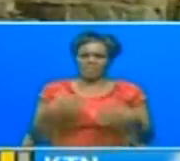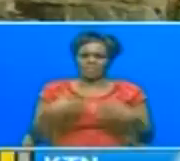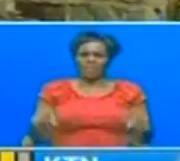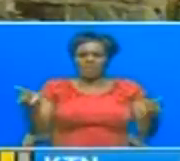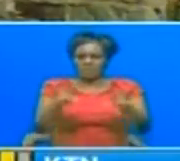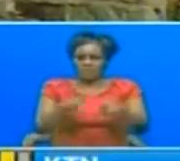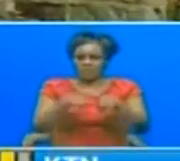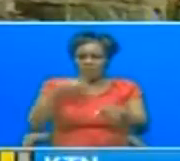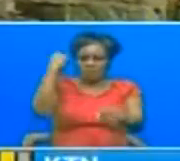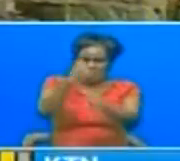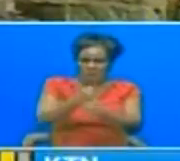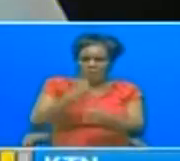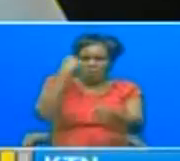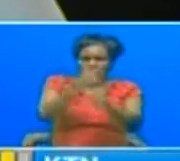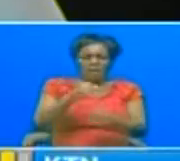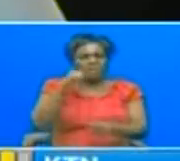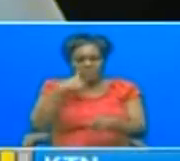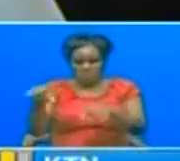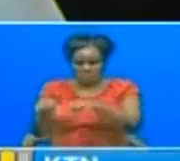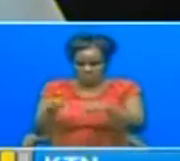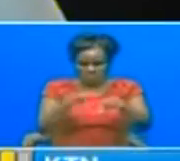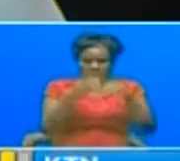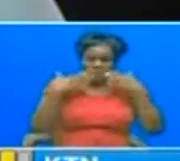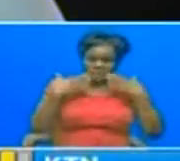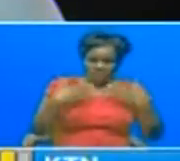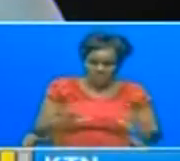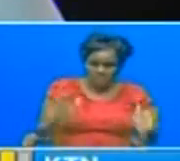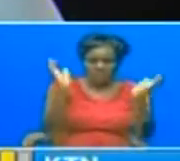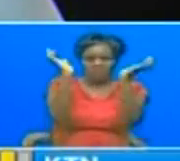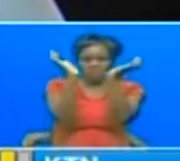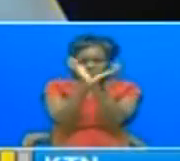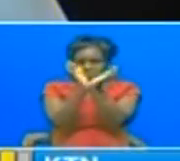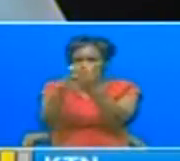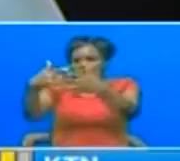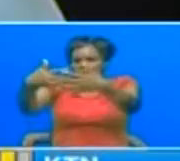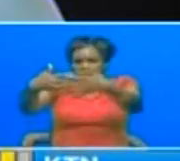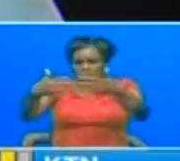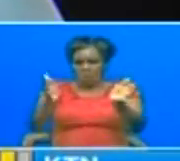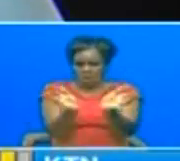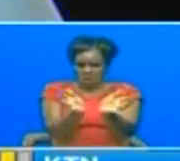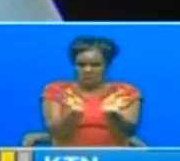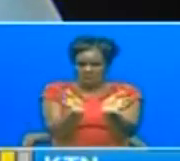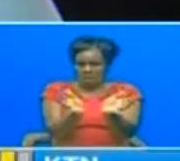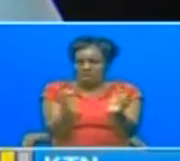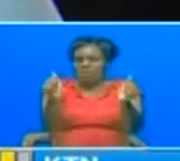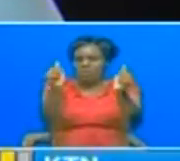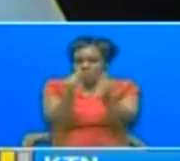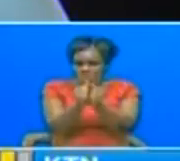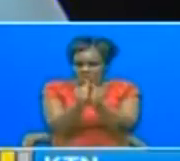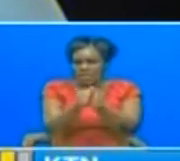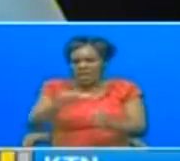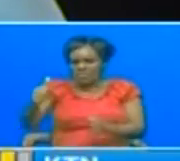Drainage is being worked on afresh. We are going to complete the perimeter wall, and this one will come together with three